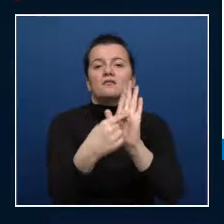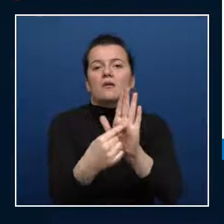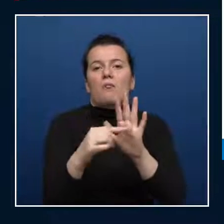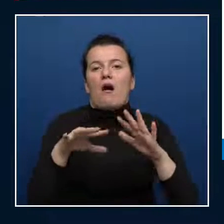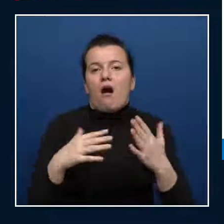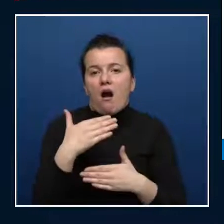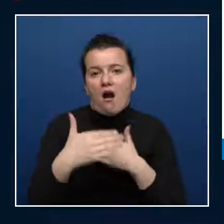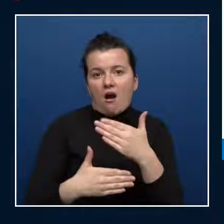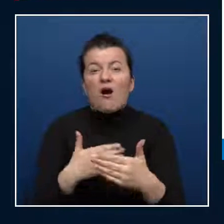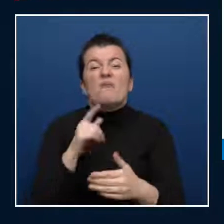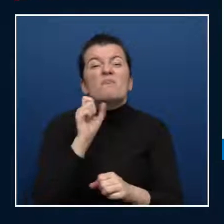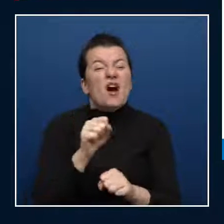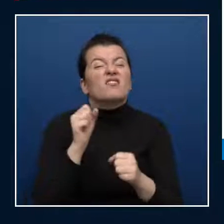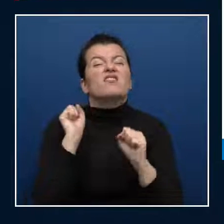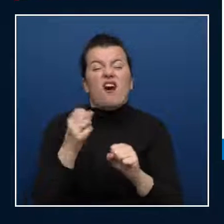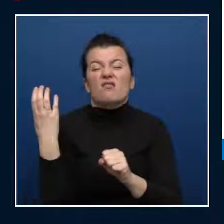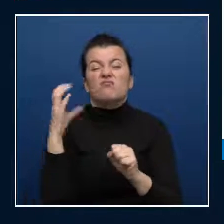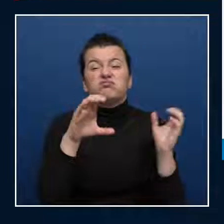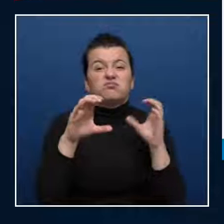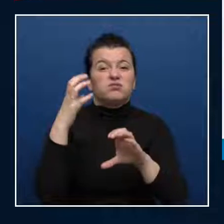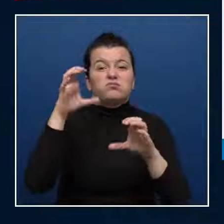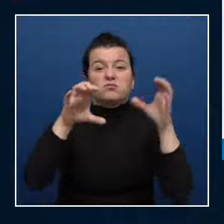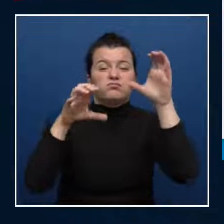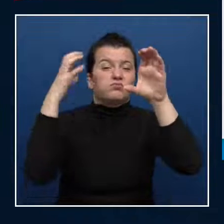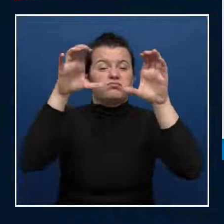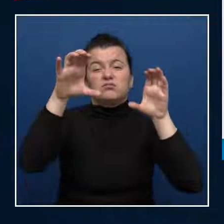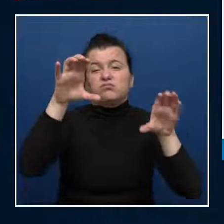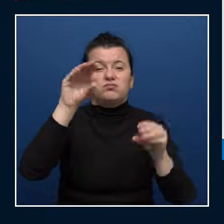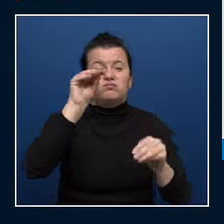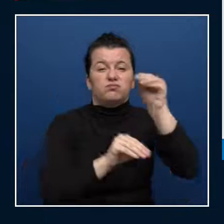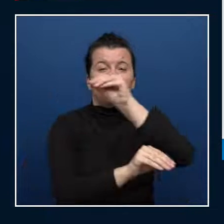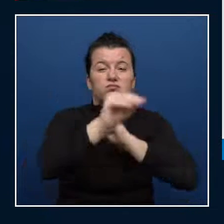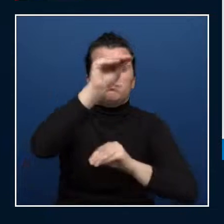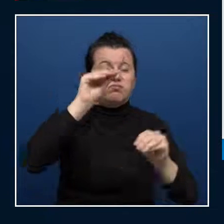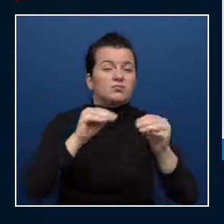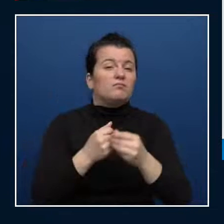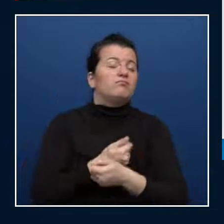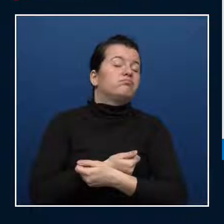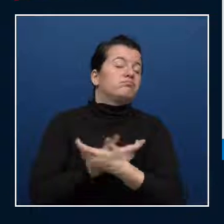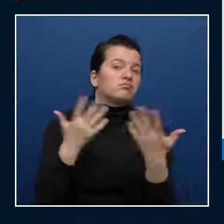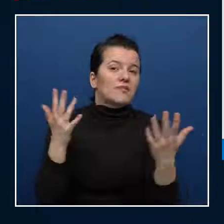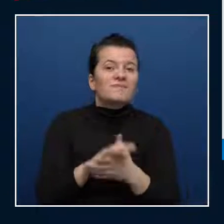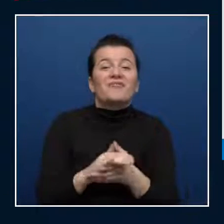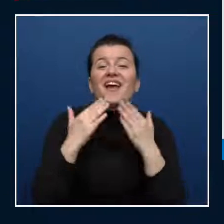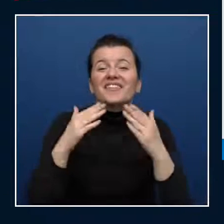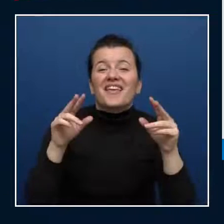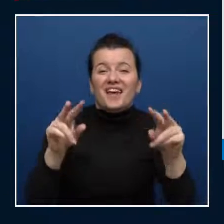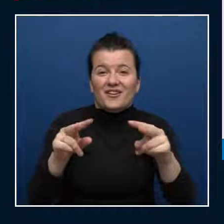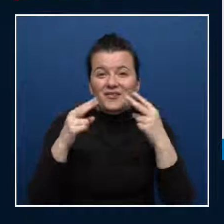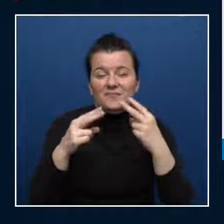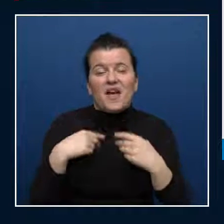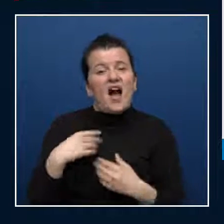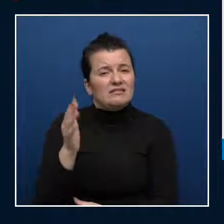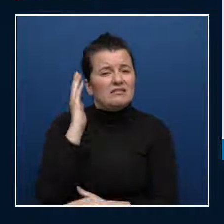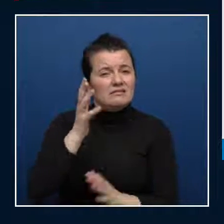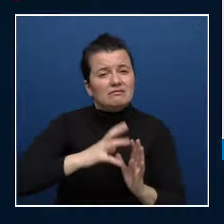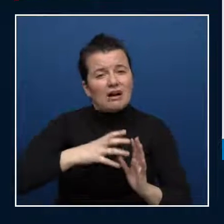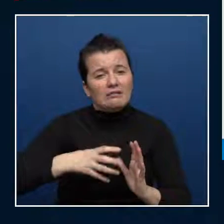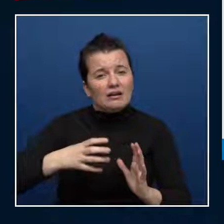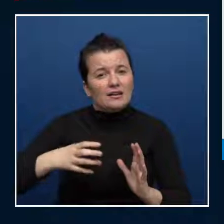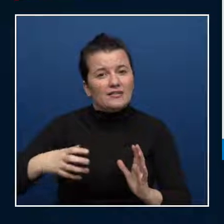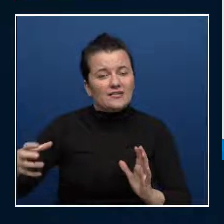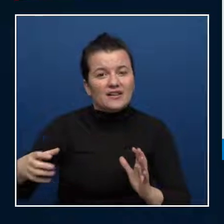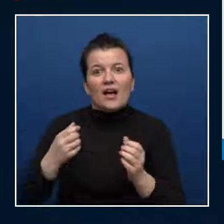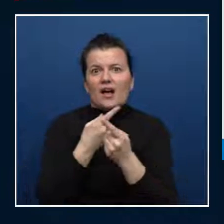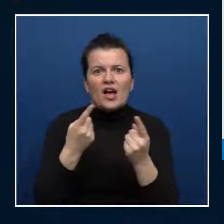services. Now, thank you so much for having me today. As I said, I've talked a ton about a variety of different services